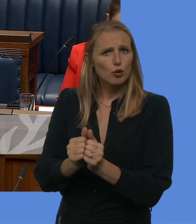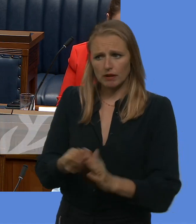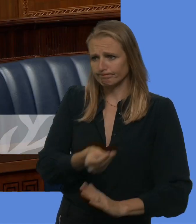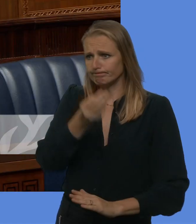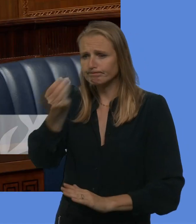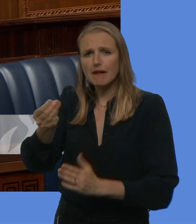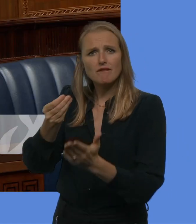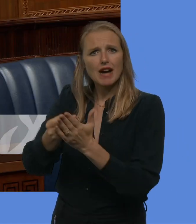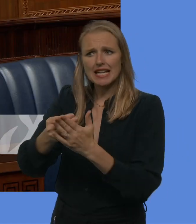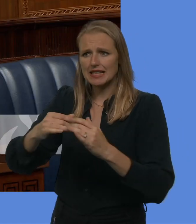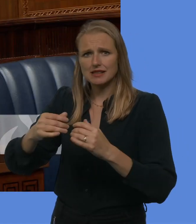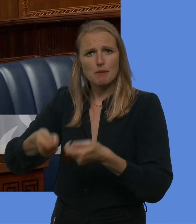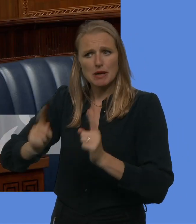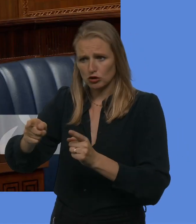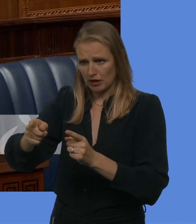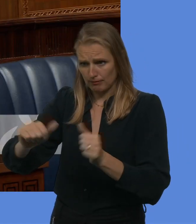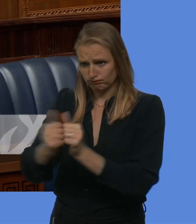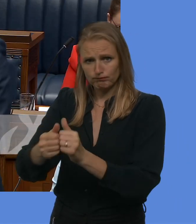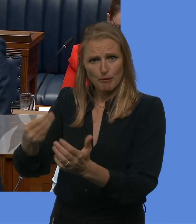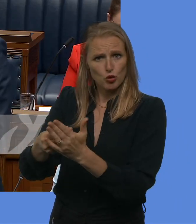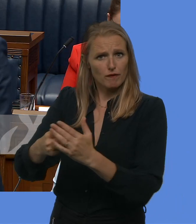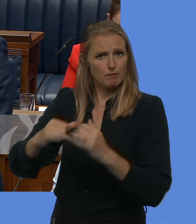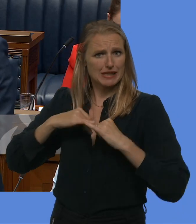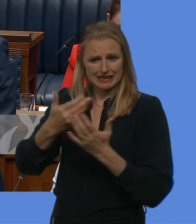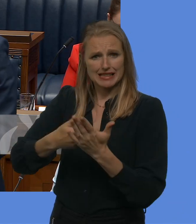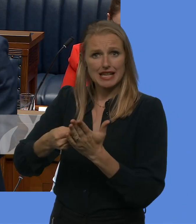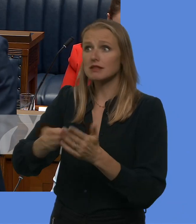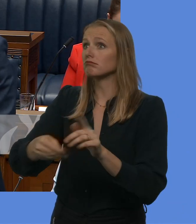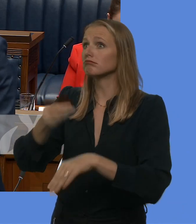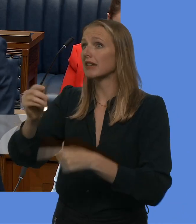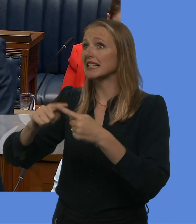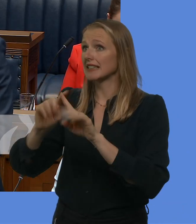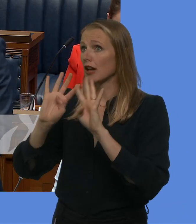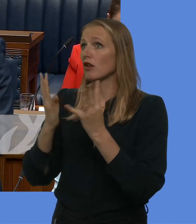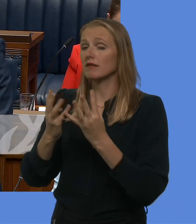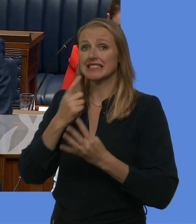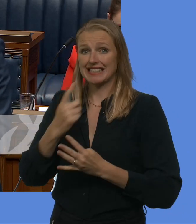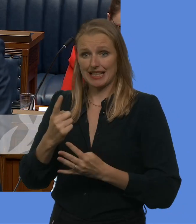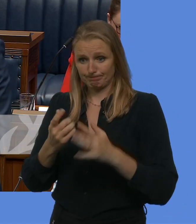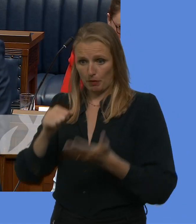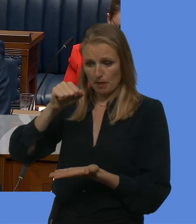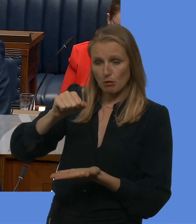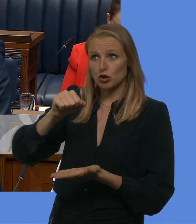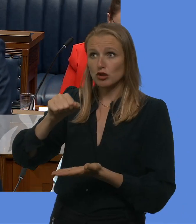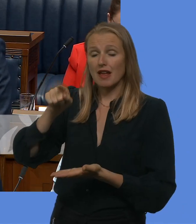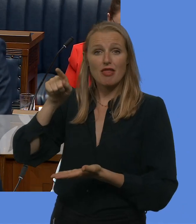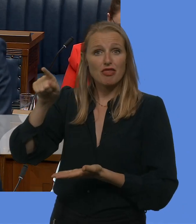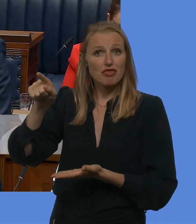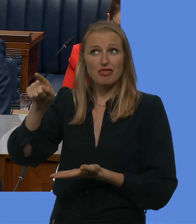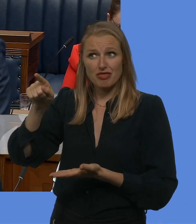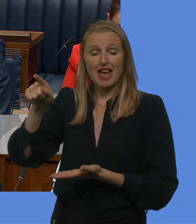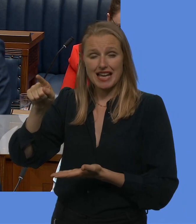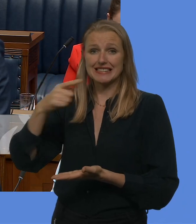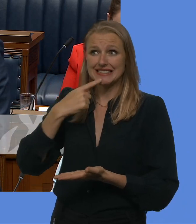The Finance Minister approved the business case. The Executive agreed within the budget that the Executive passed that we needed